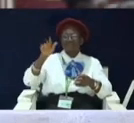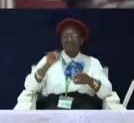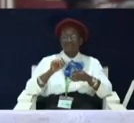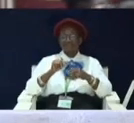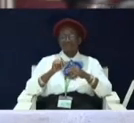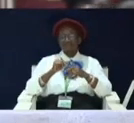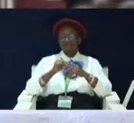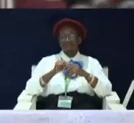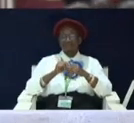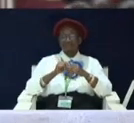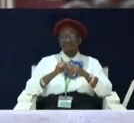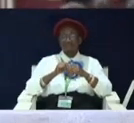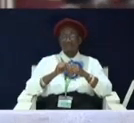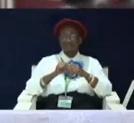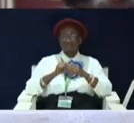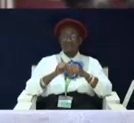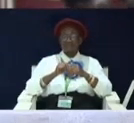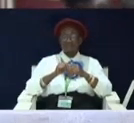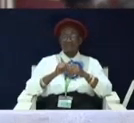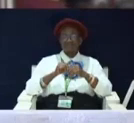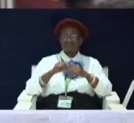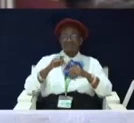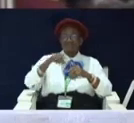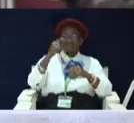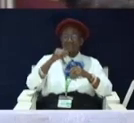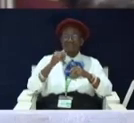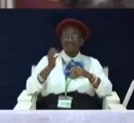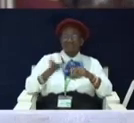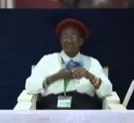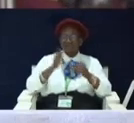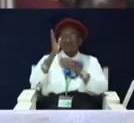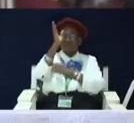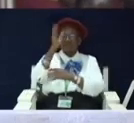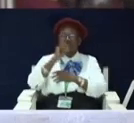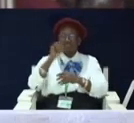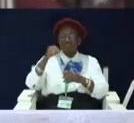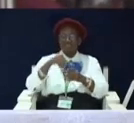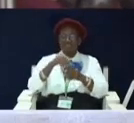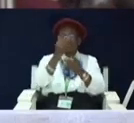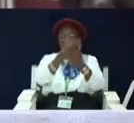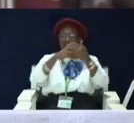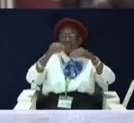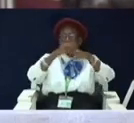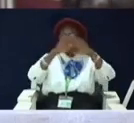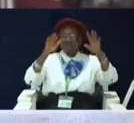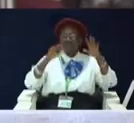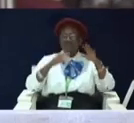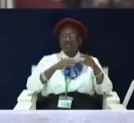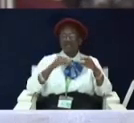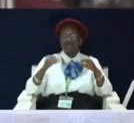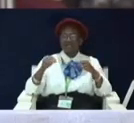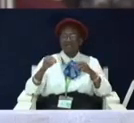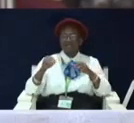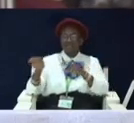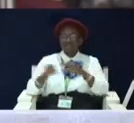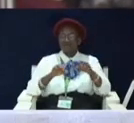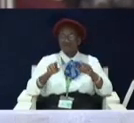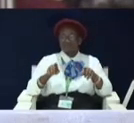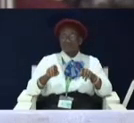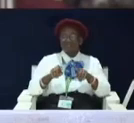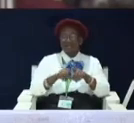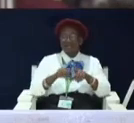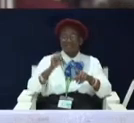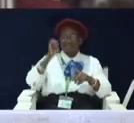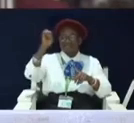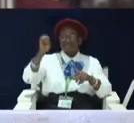Psalm 115 verse 3. Says our God is in the heavens. The Olorun wa nbe ni orun. And he has done as he pleases.